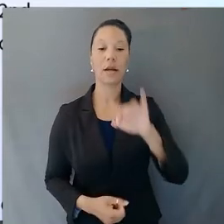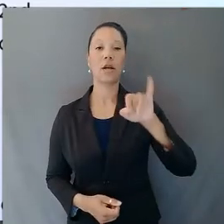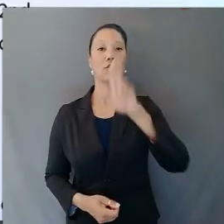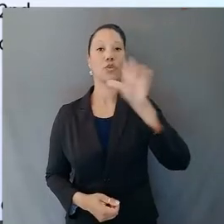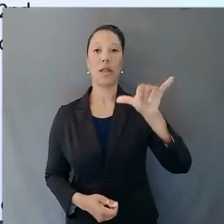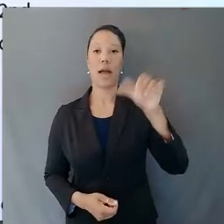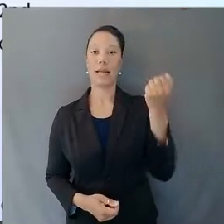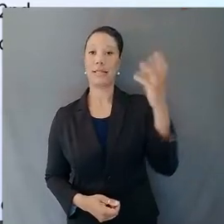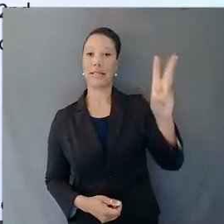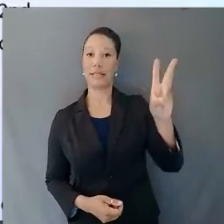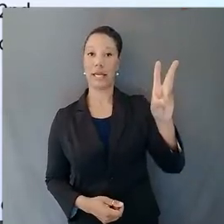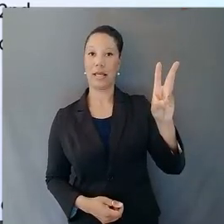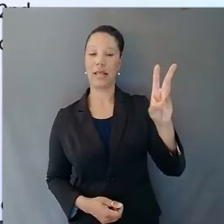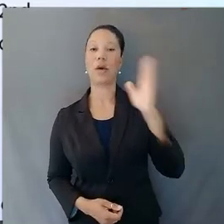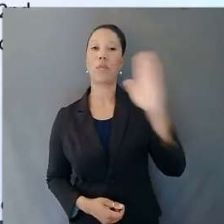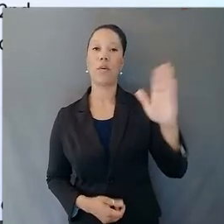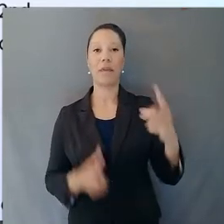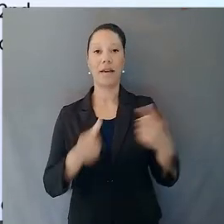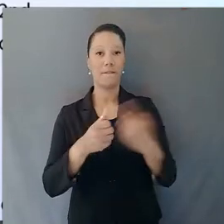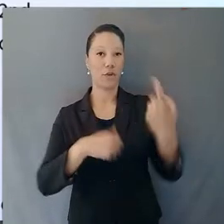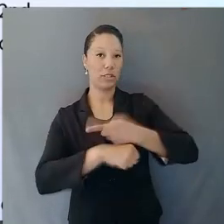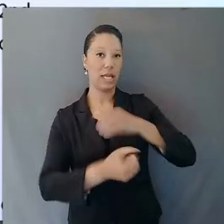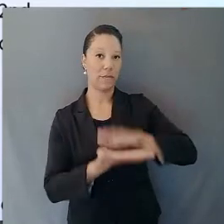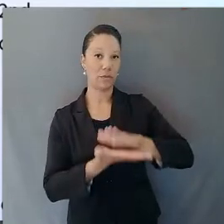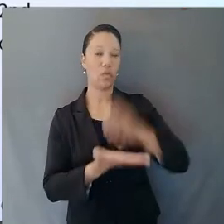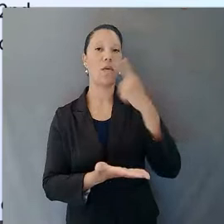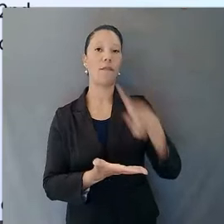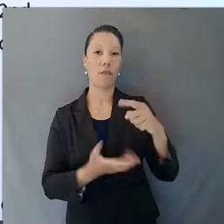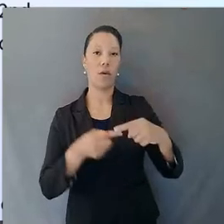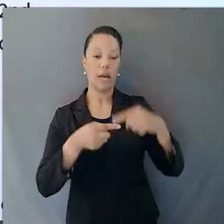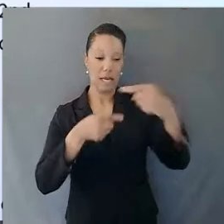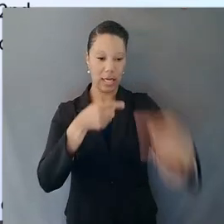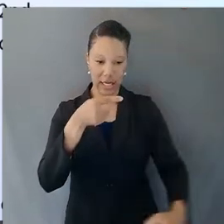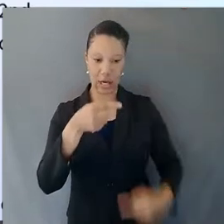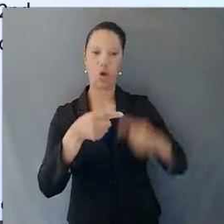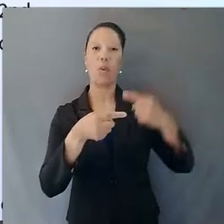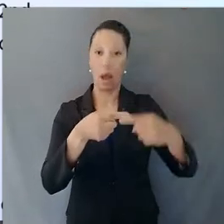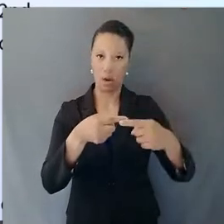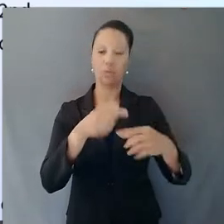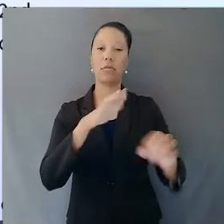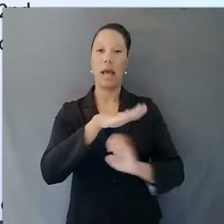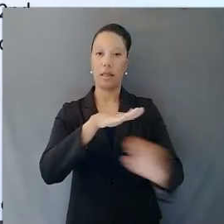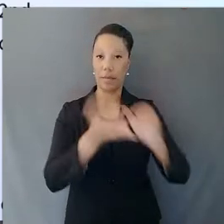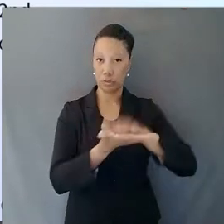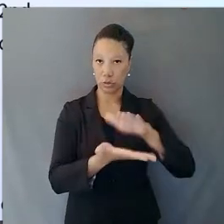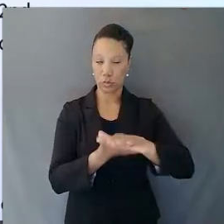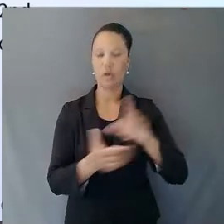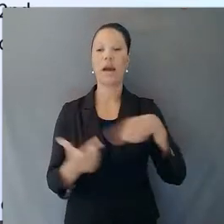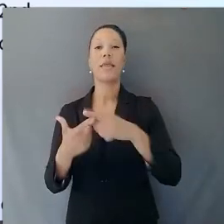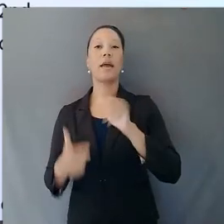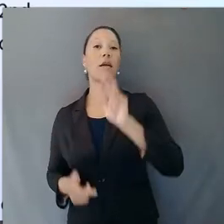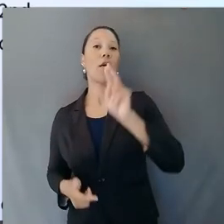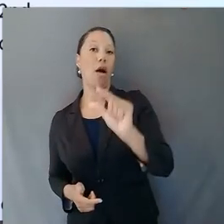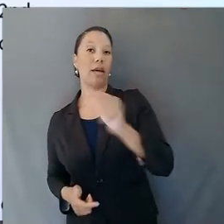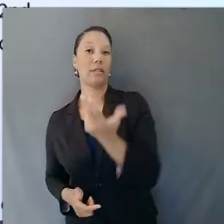16th is the scheduled first day of school for year-round elementary schools. And then August